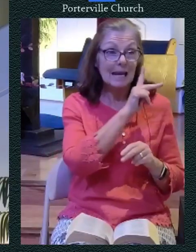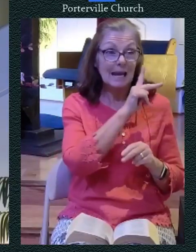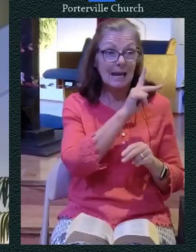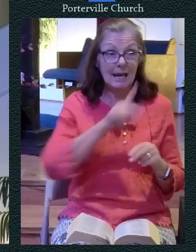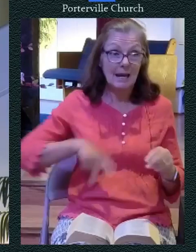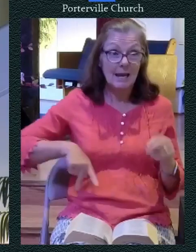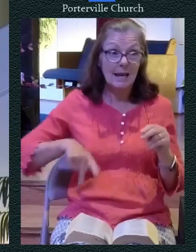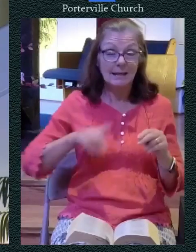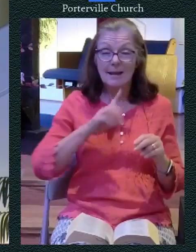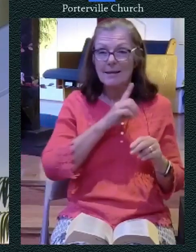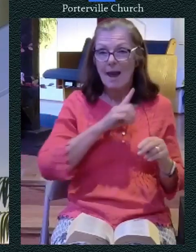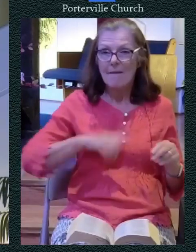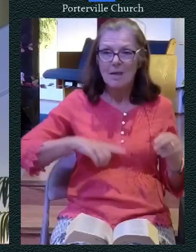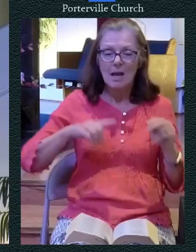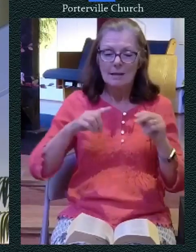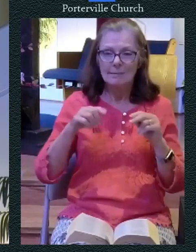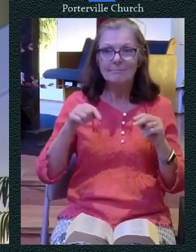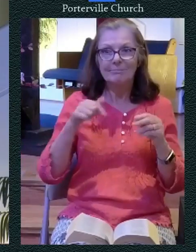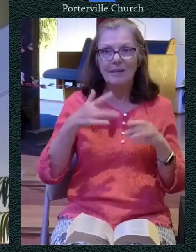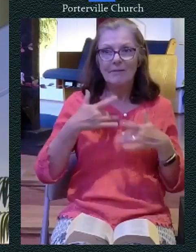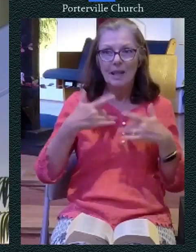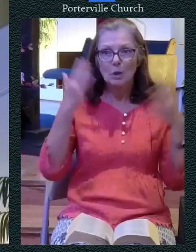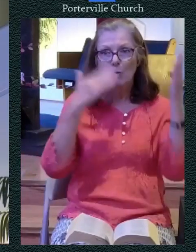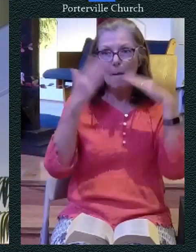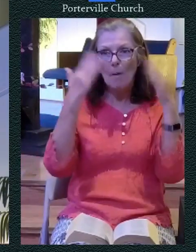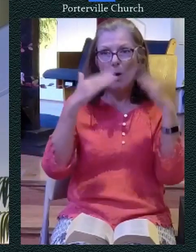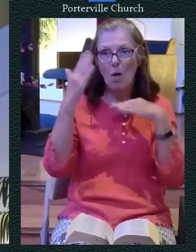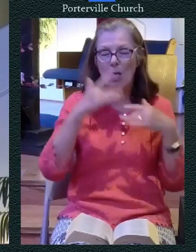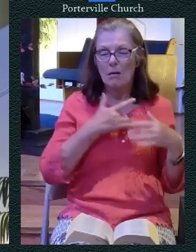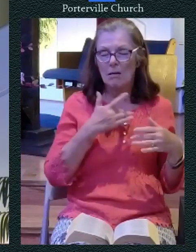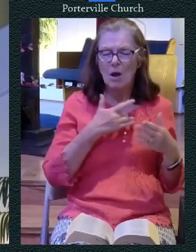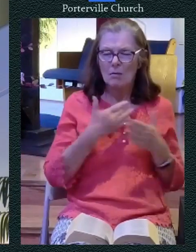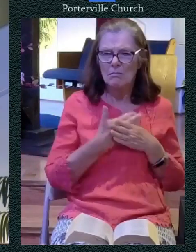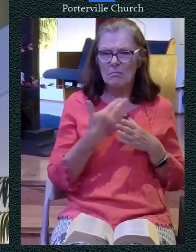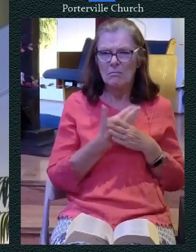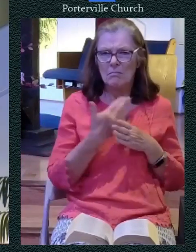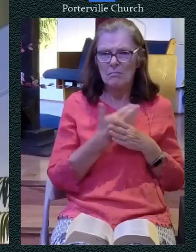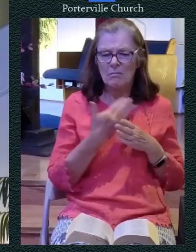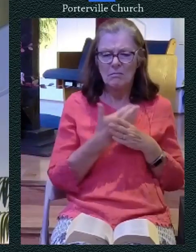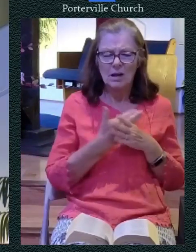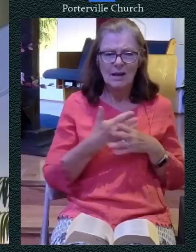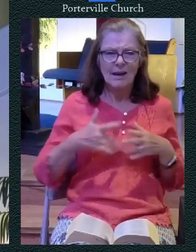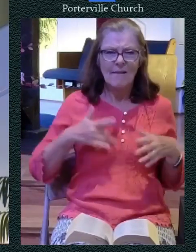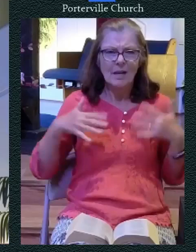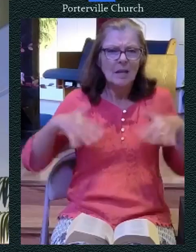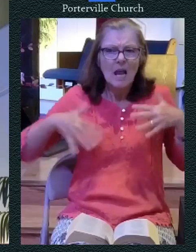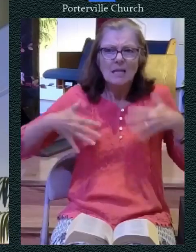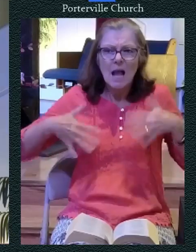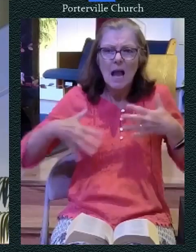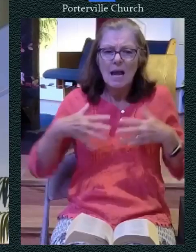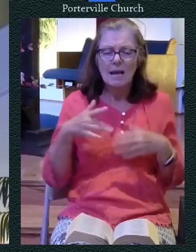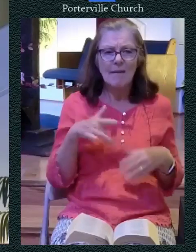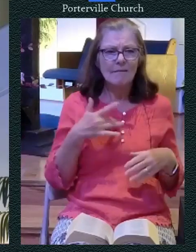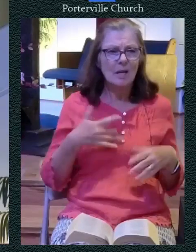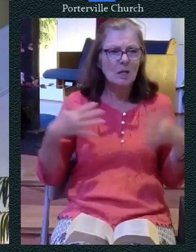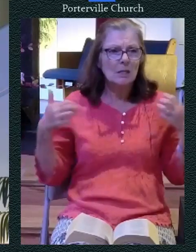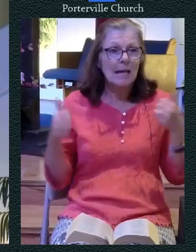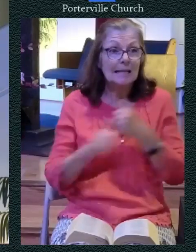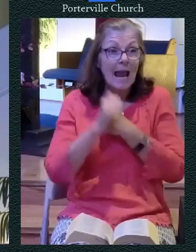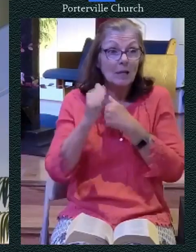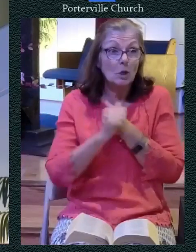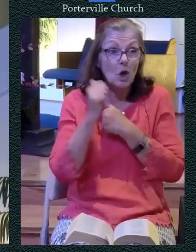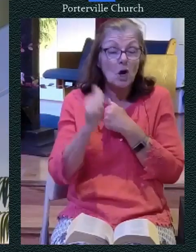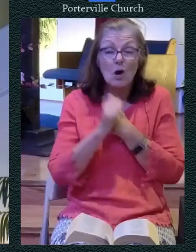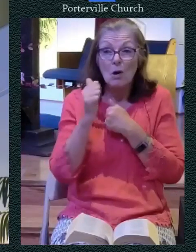it in things. You see, first of all, that there's this sense of anxiety and danger that he gives expression to. He needs